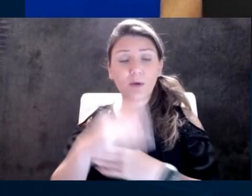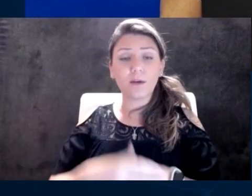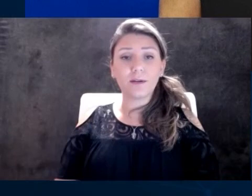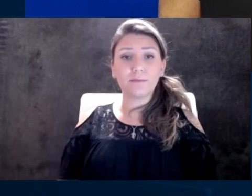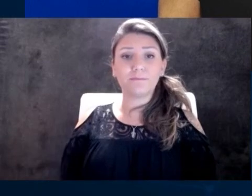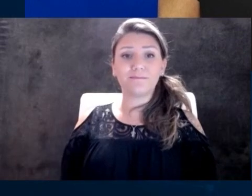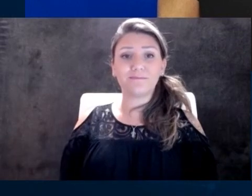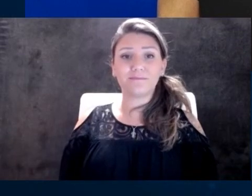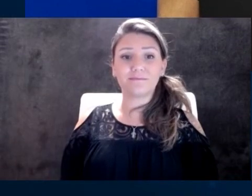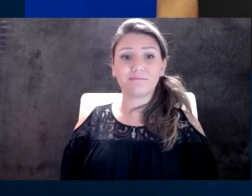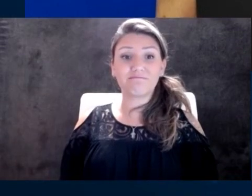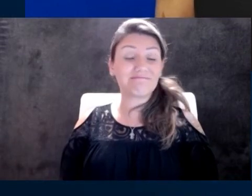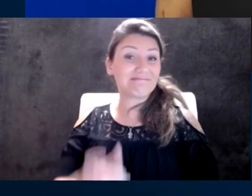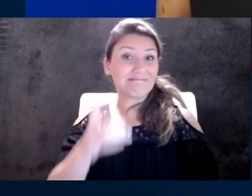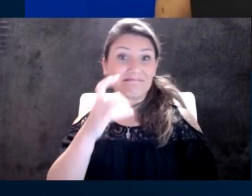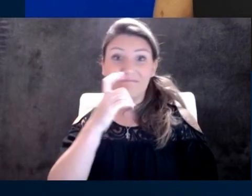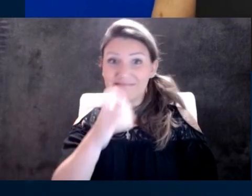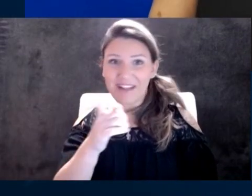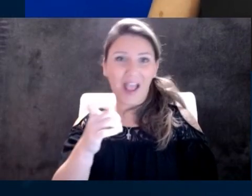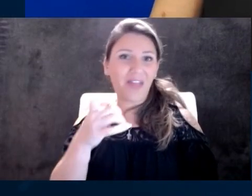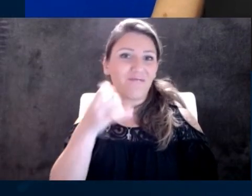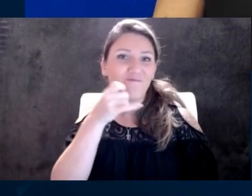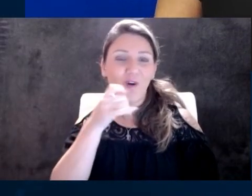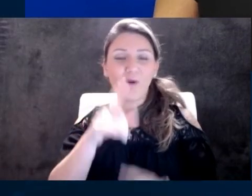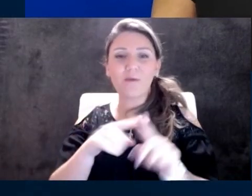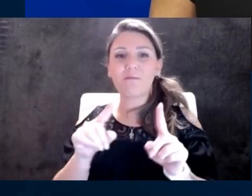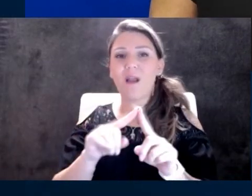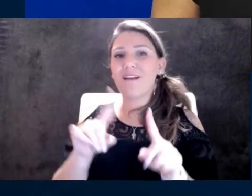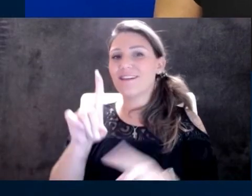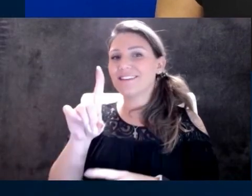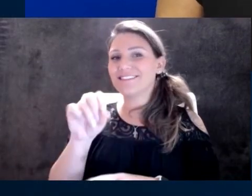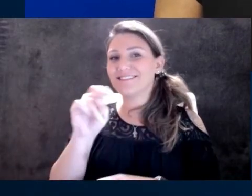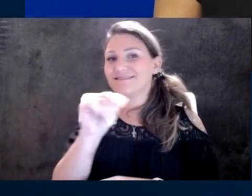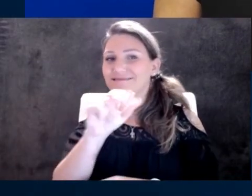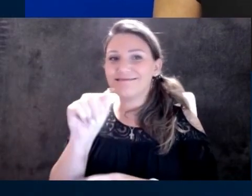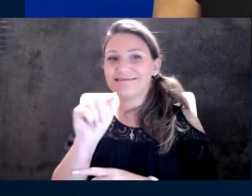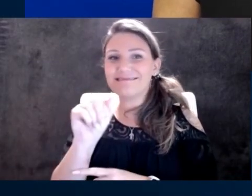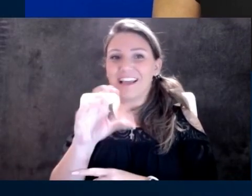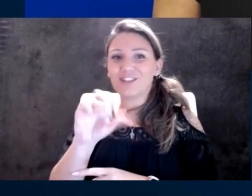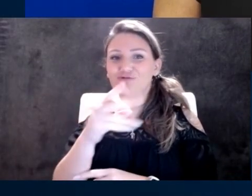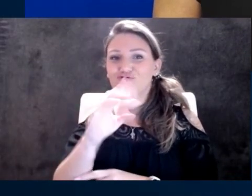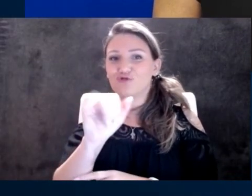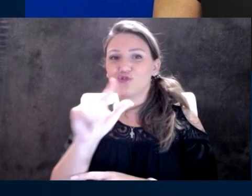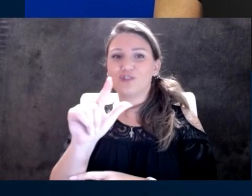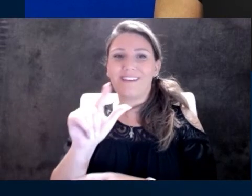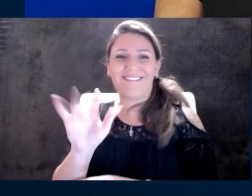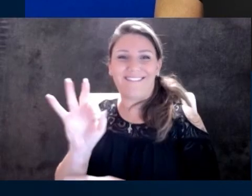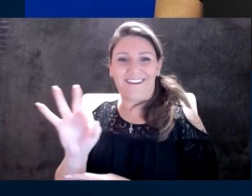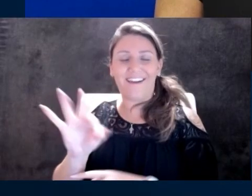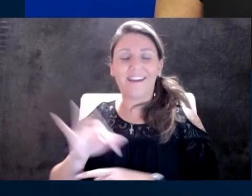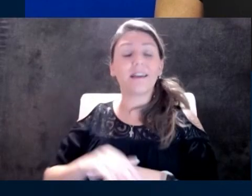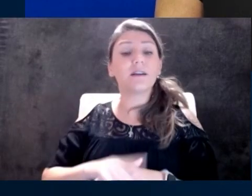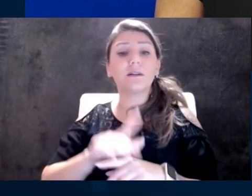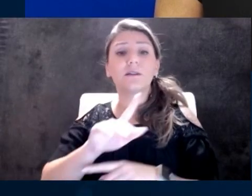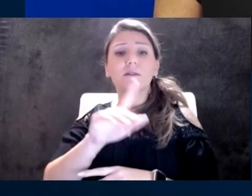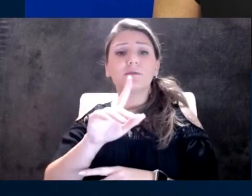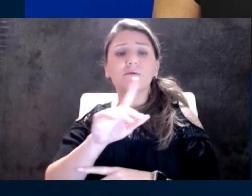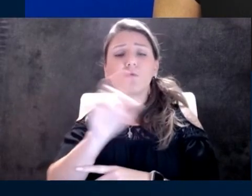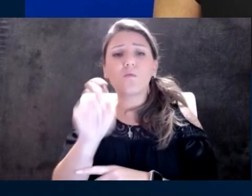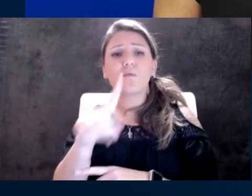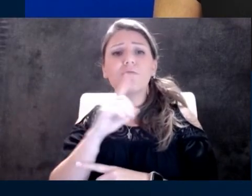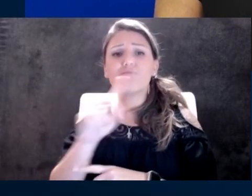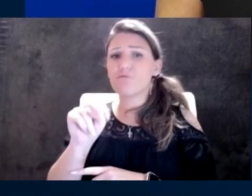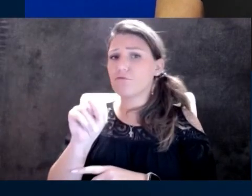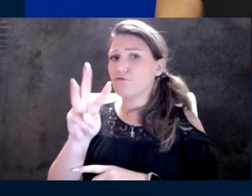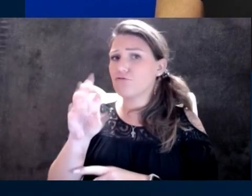Not on the line, but I've got a good one from Donna over at Channel 9. So the question is the news the FDA will be discussing green lighting